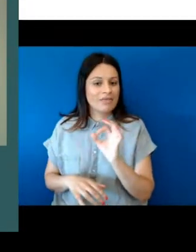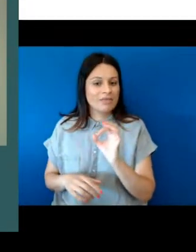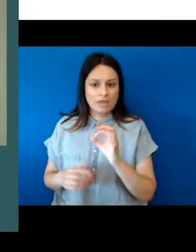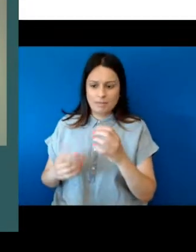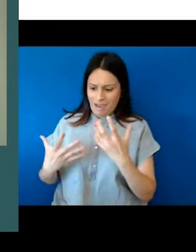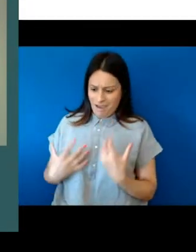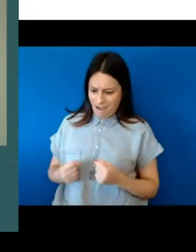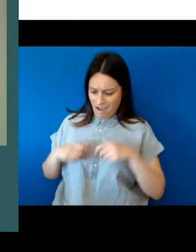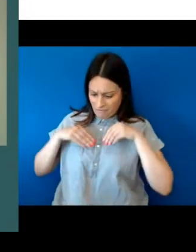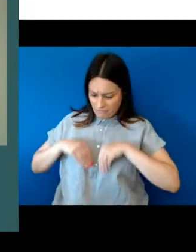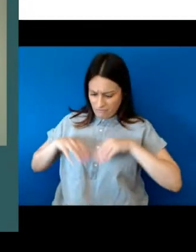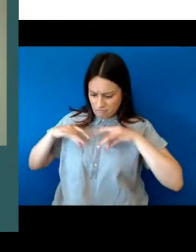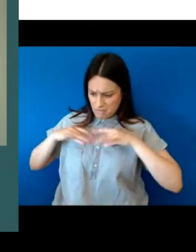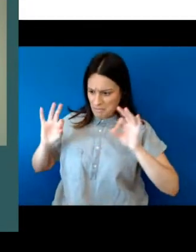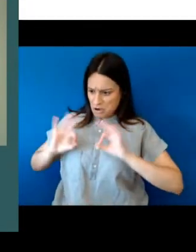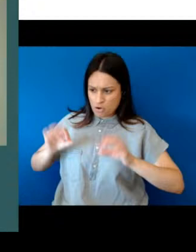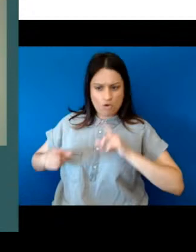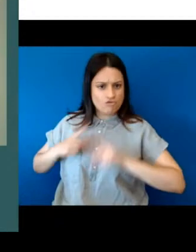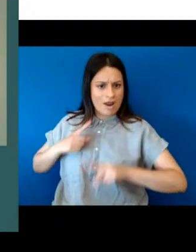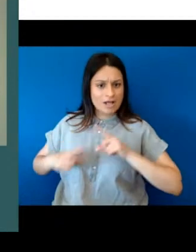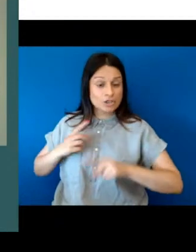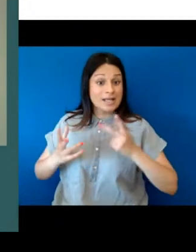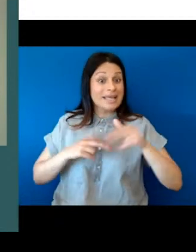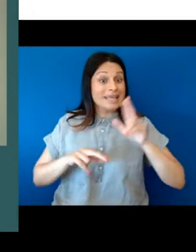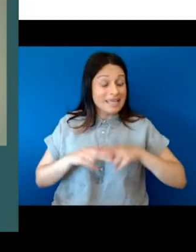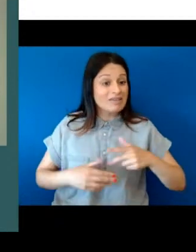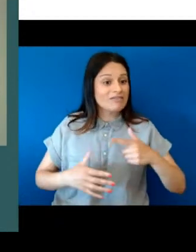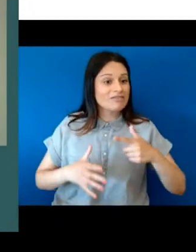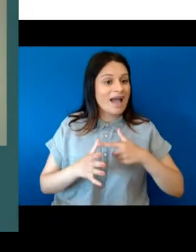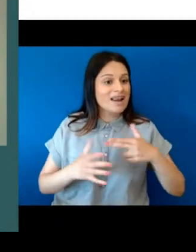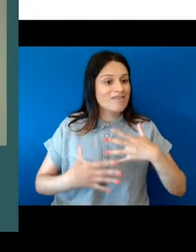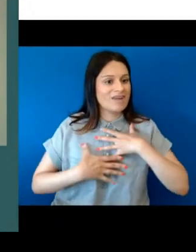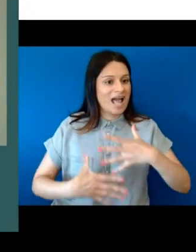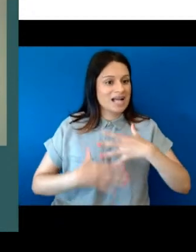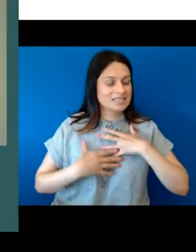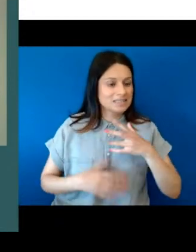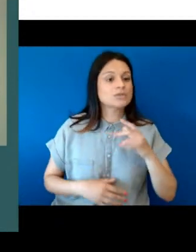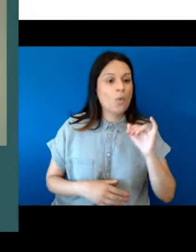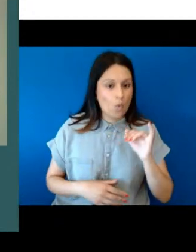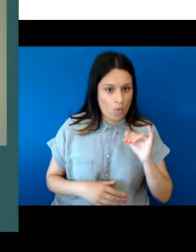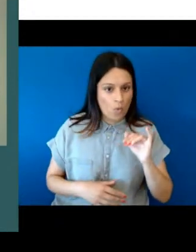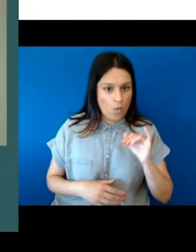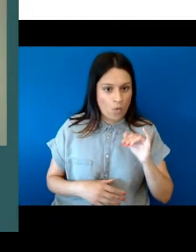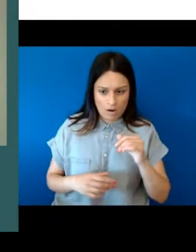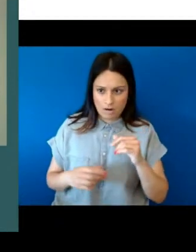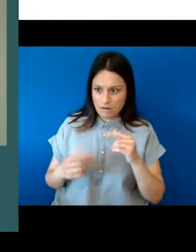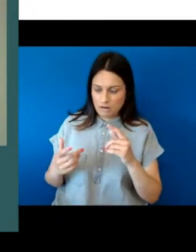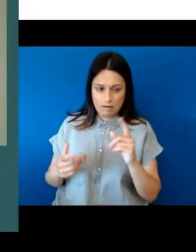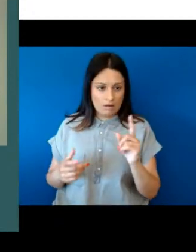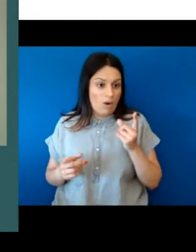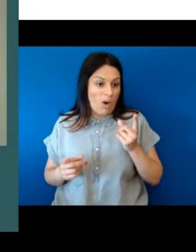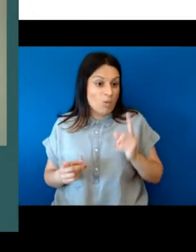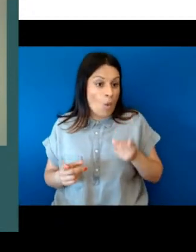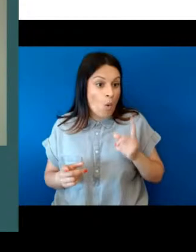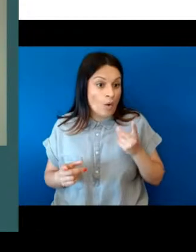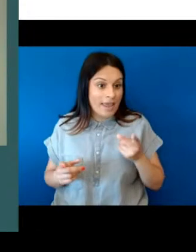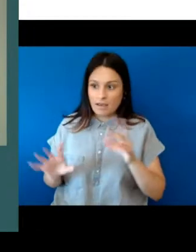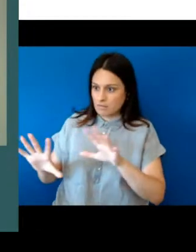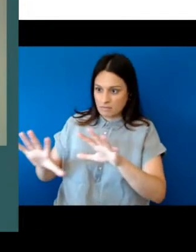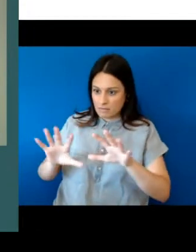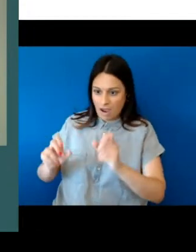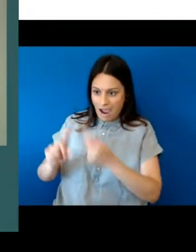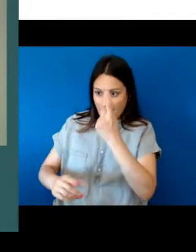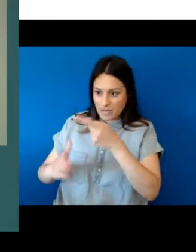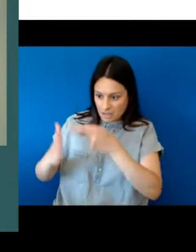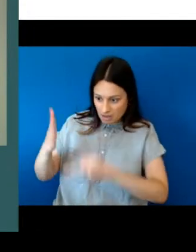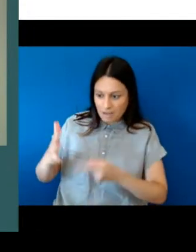having anaphylaxis. So thinking about warning signs, you will find, first of all, the kind of activities of daily living.